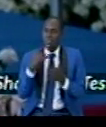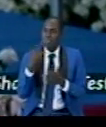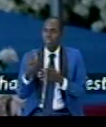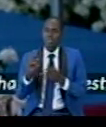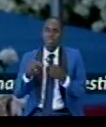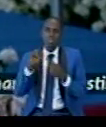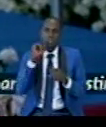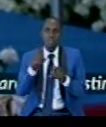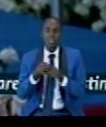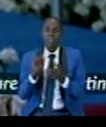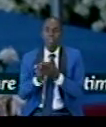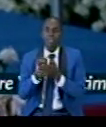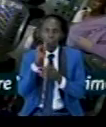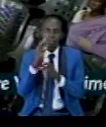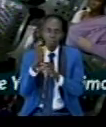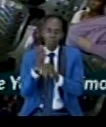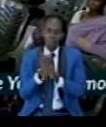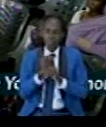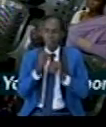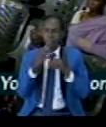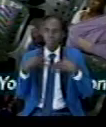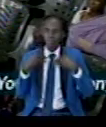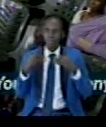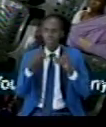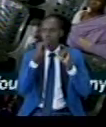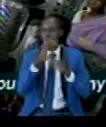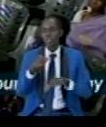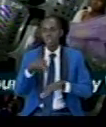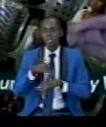eyin oluwa loko